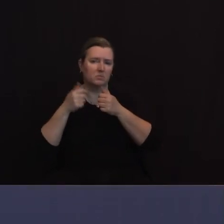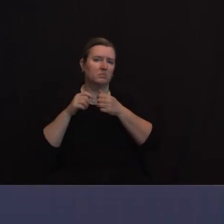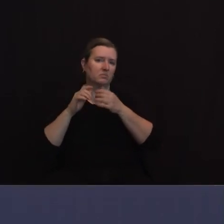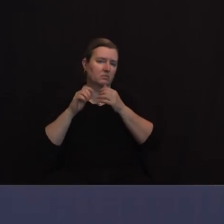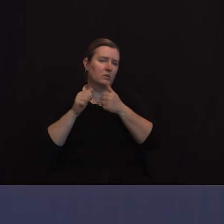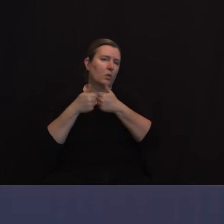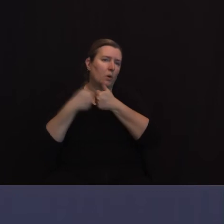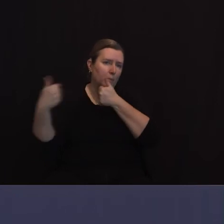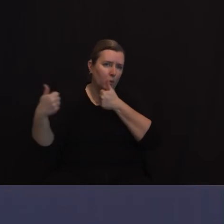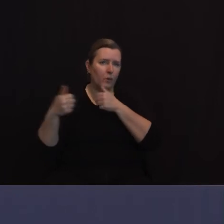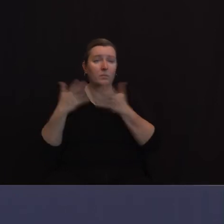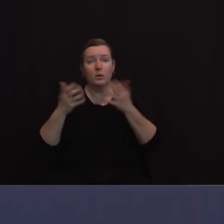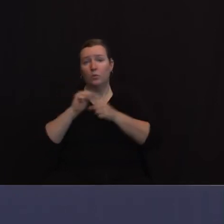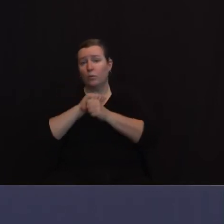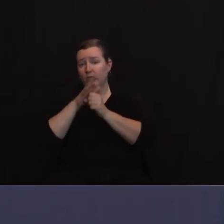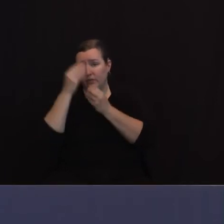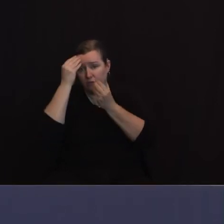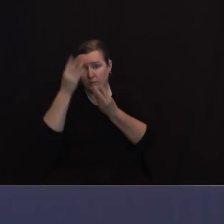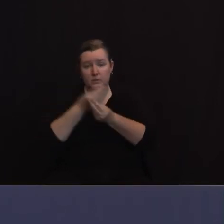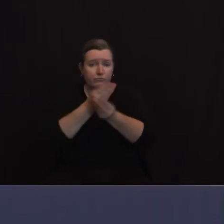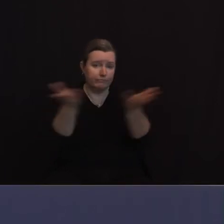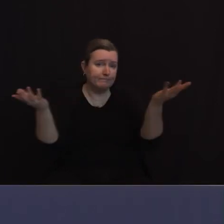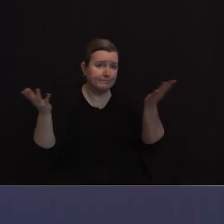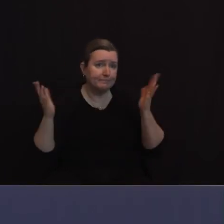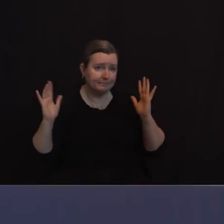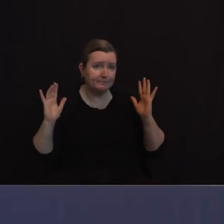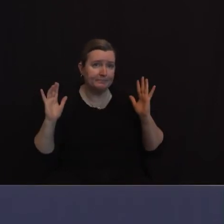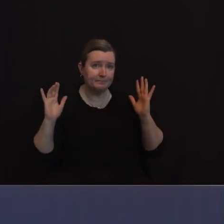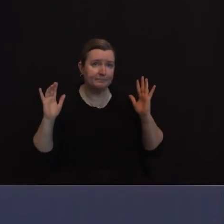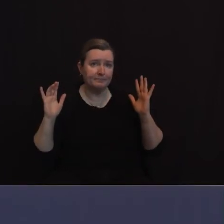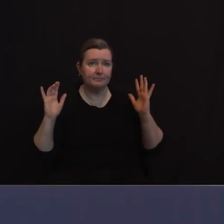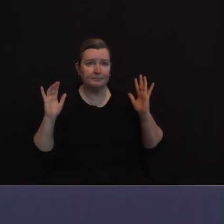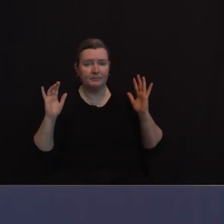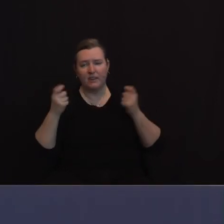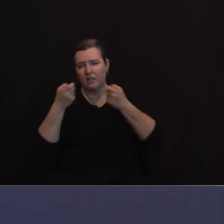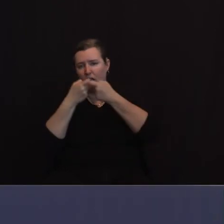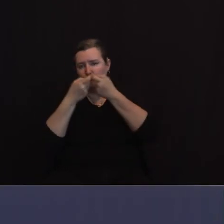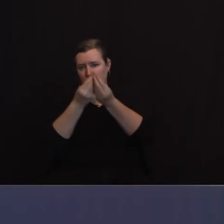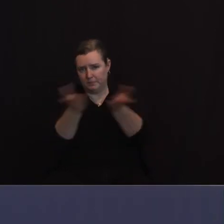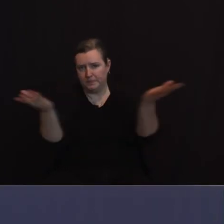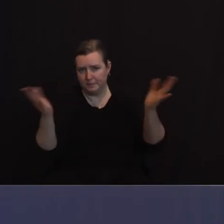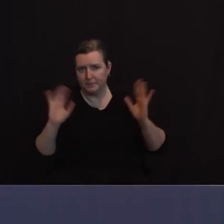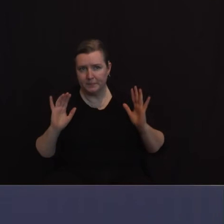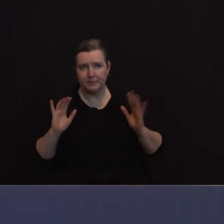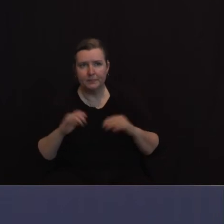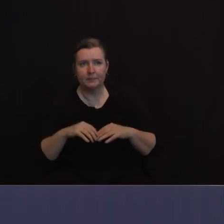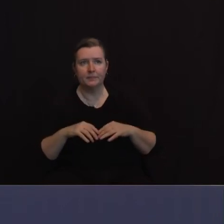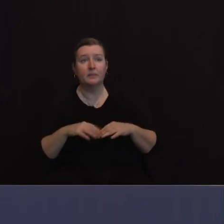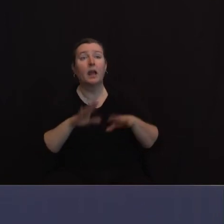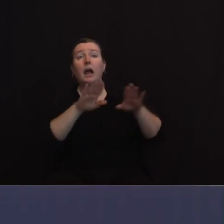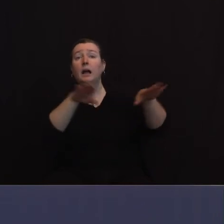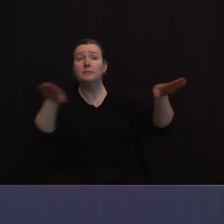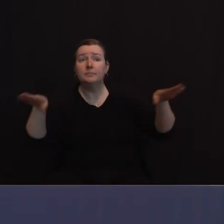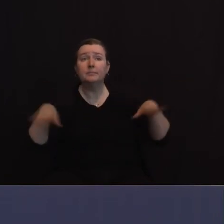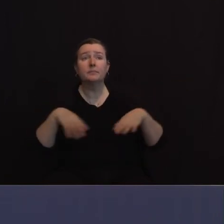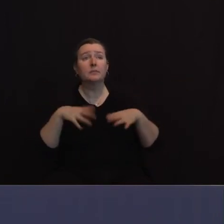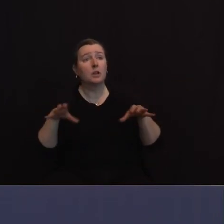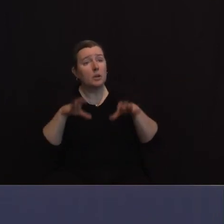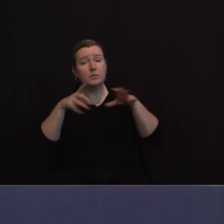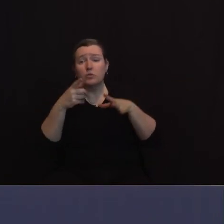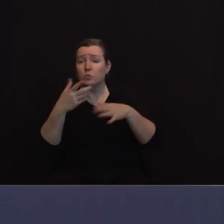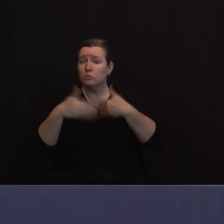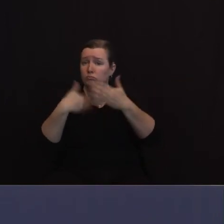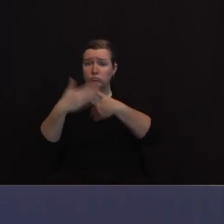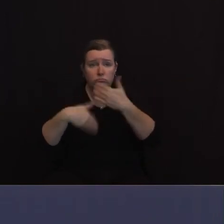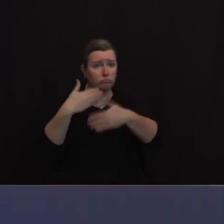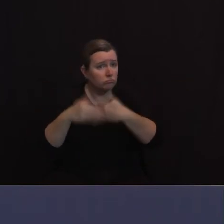but if not, we'll get it to you electronically. And just folks, keep doing what you're doing. I think to several of the questions that we got